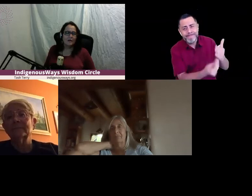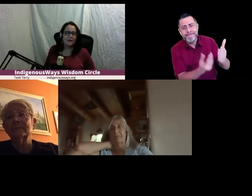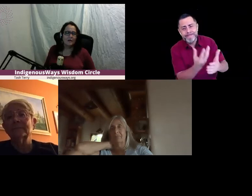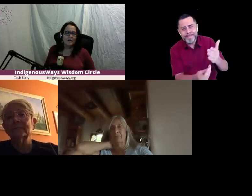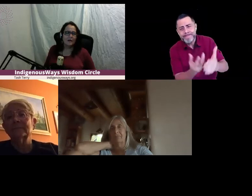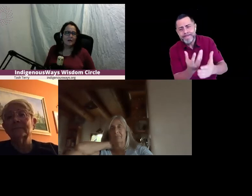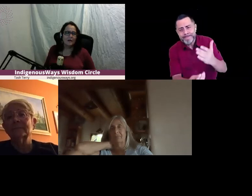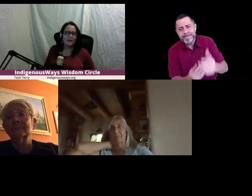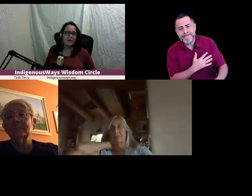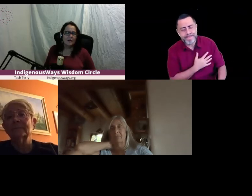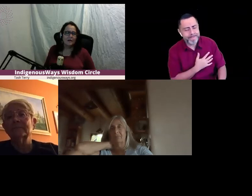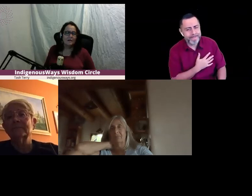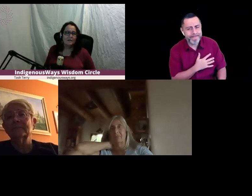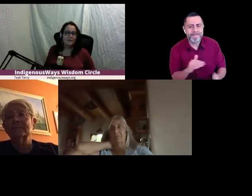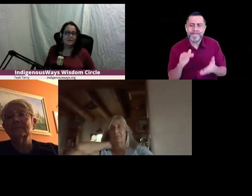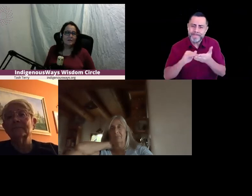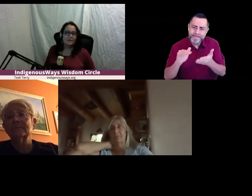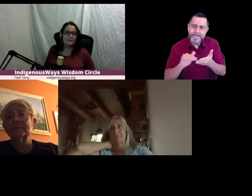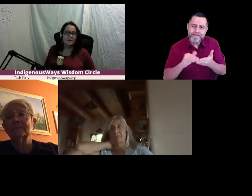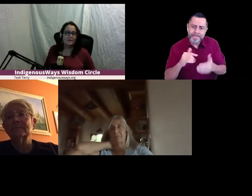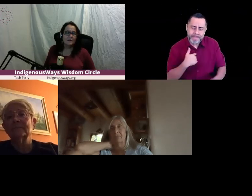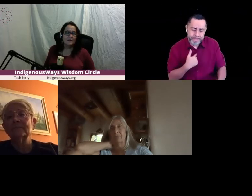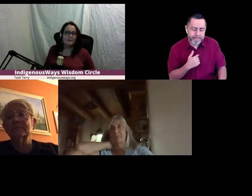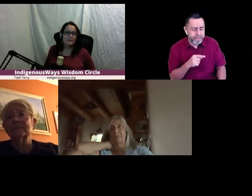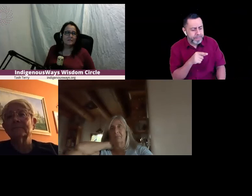They were really dear to me. And